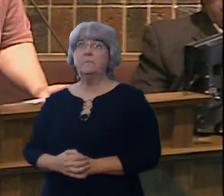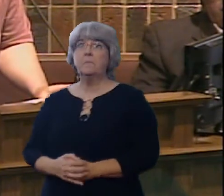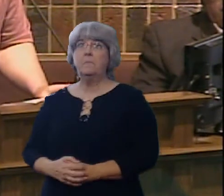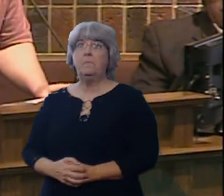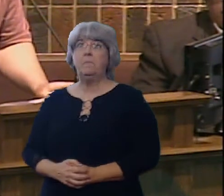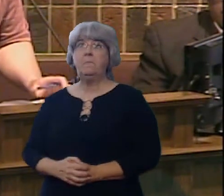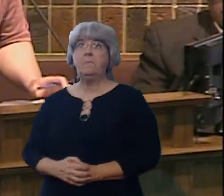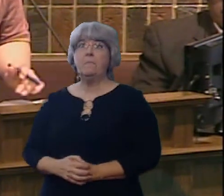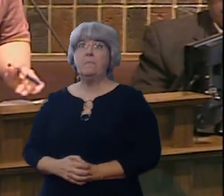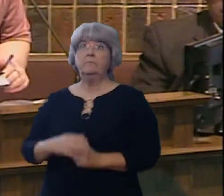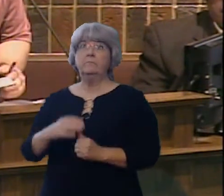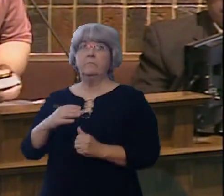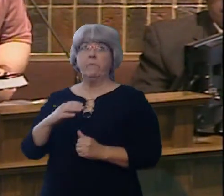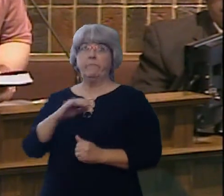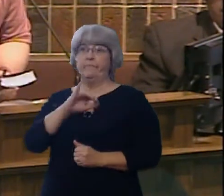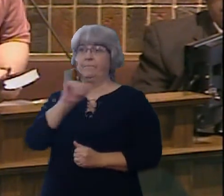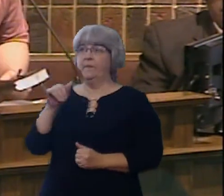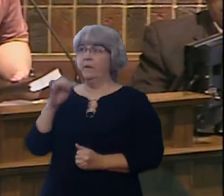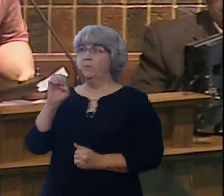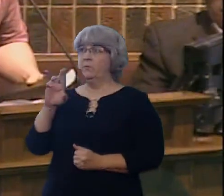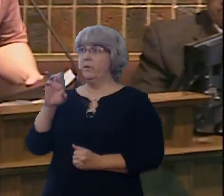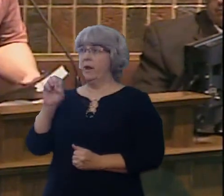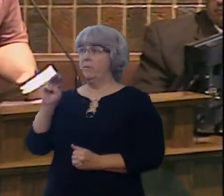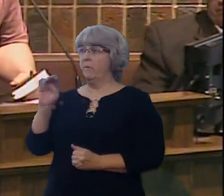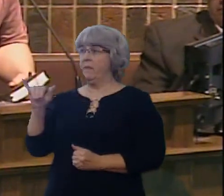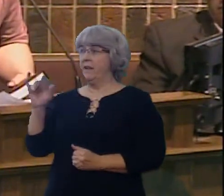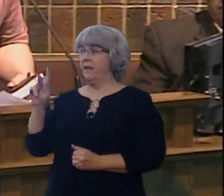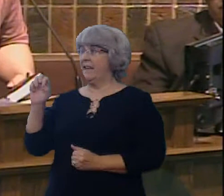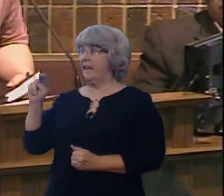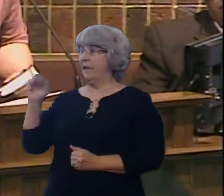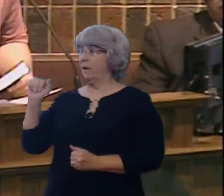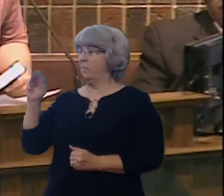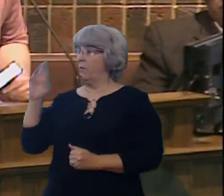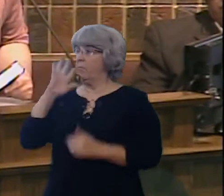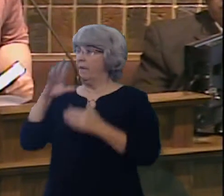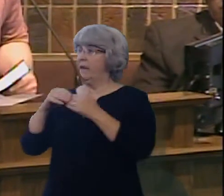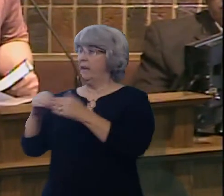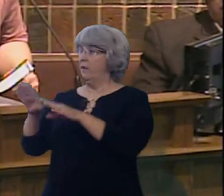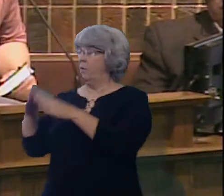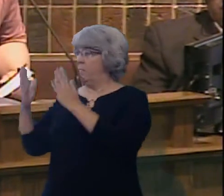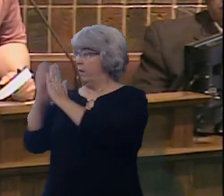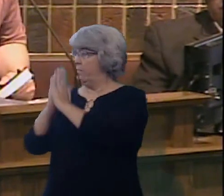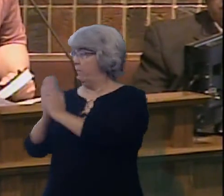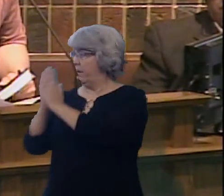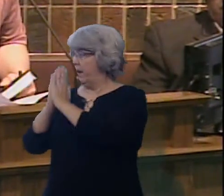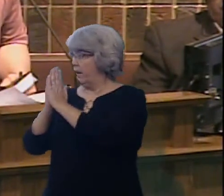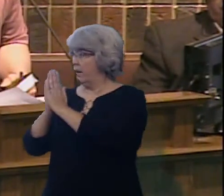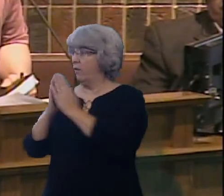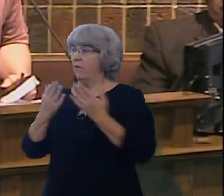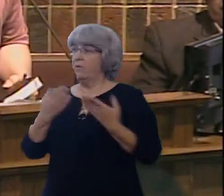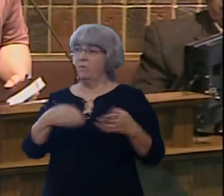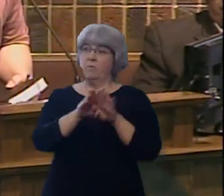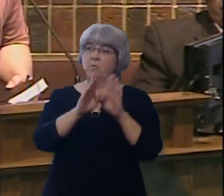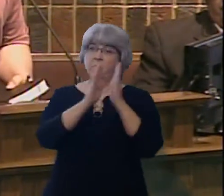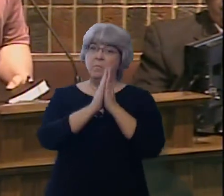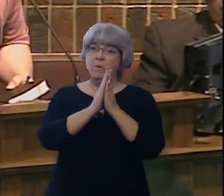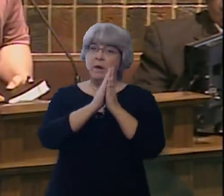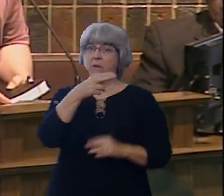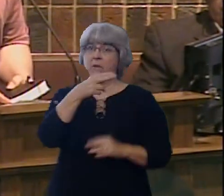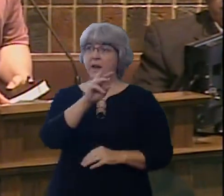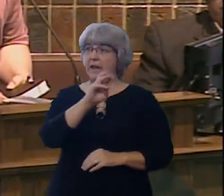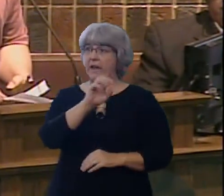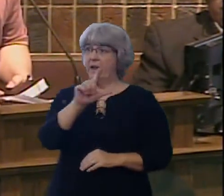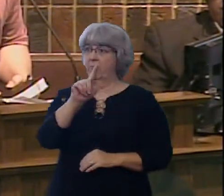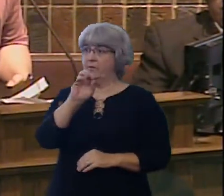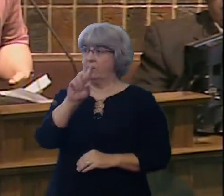Our opening prayer by Jeremy Kinnemer. Our closing prayer by Hal Todd. Let's begin our worship as